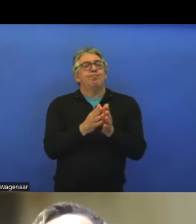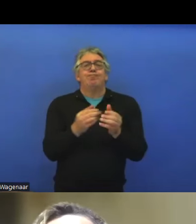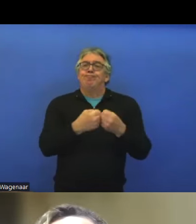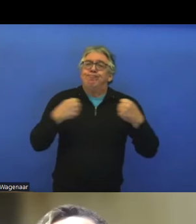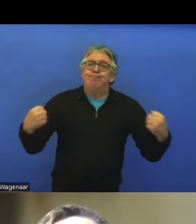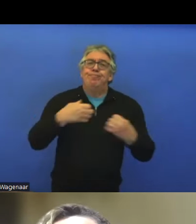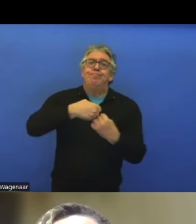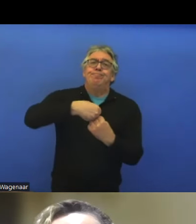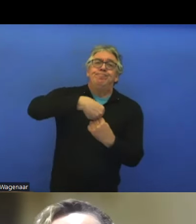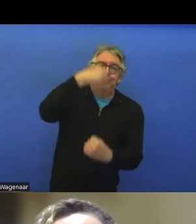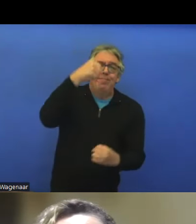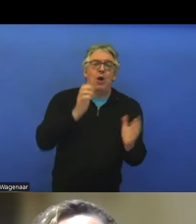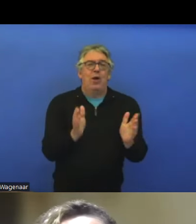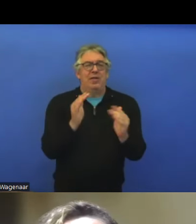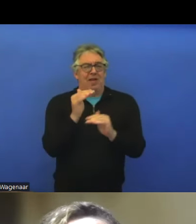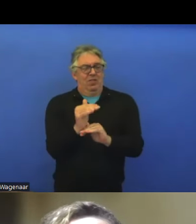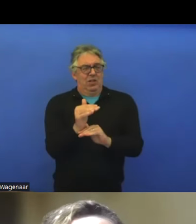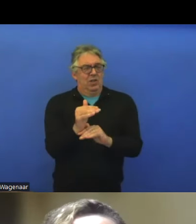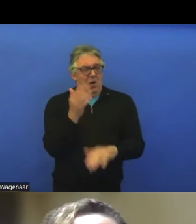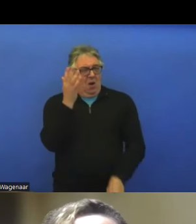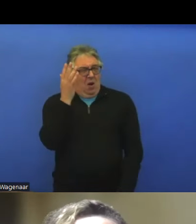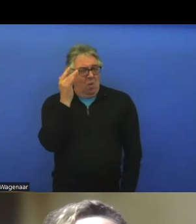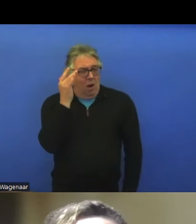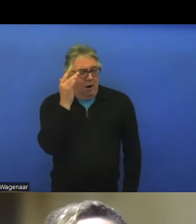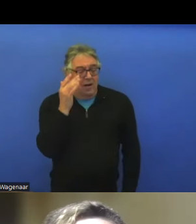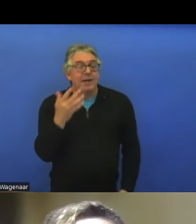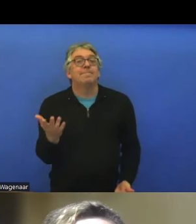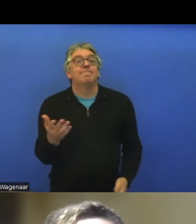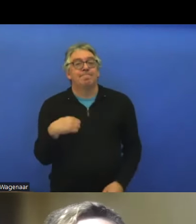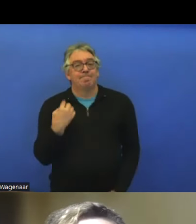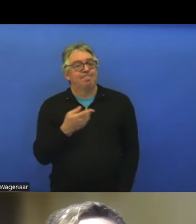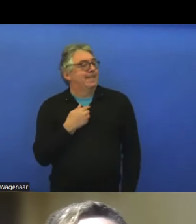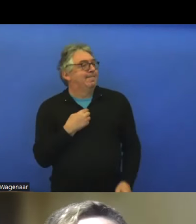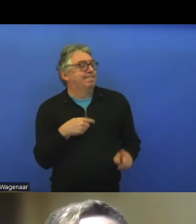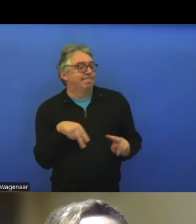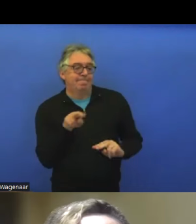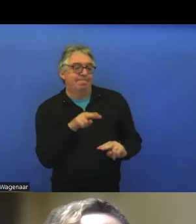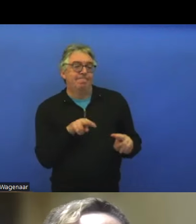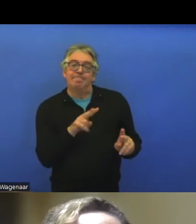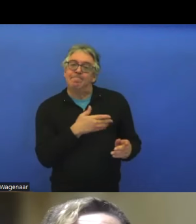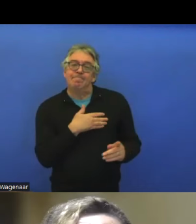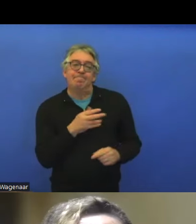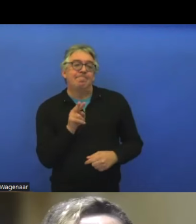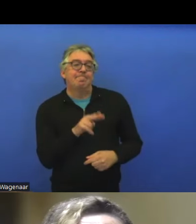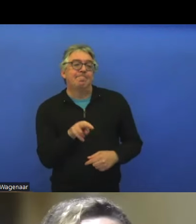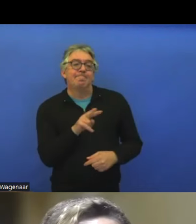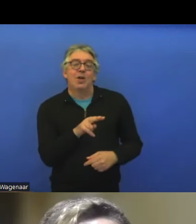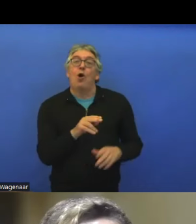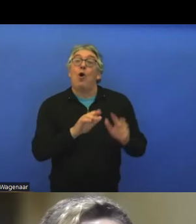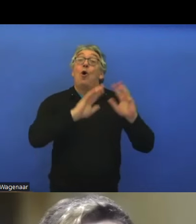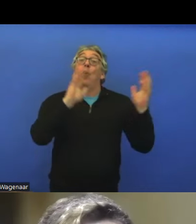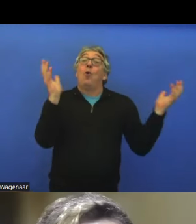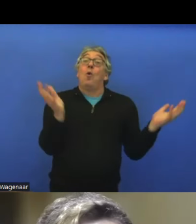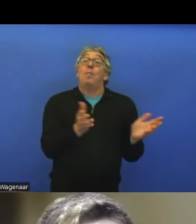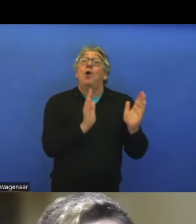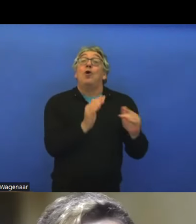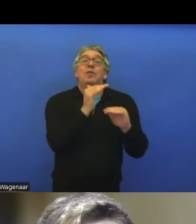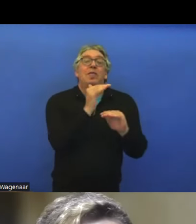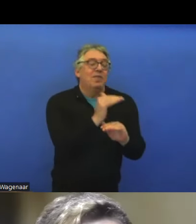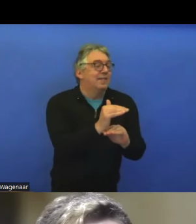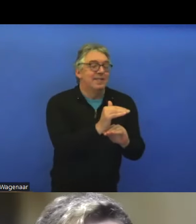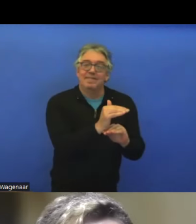we came to an understanding that the universal definition was somehow too narrow for certain context